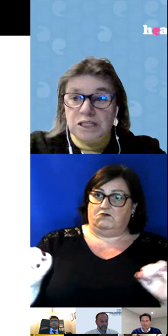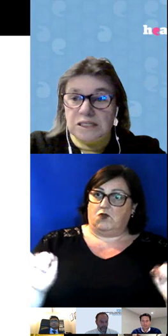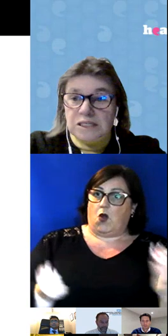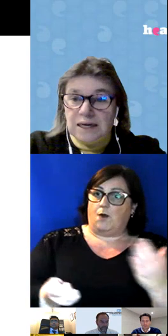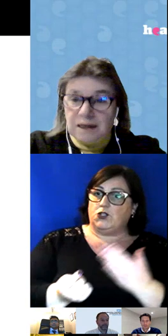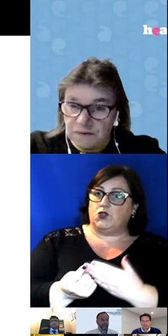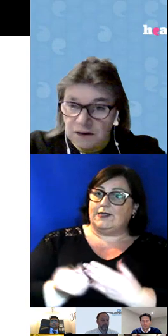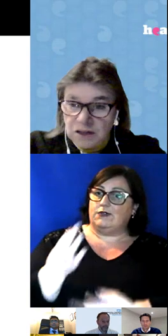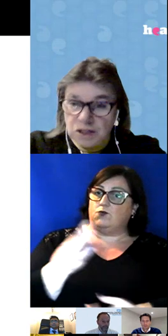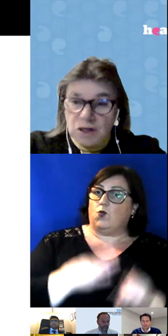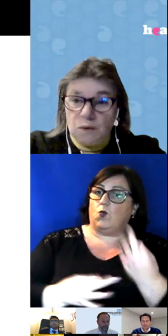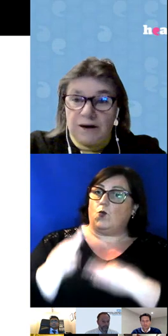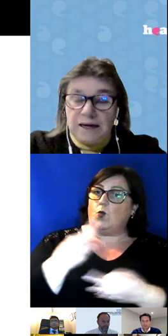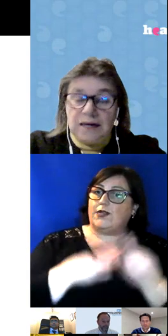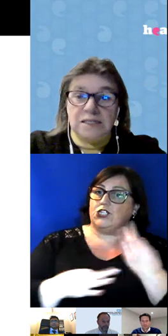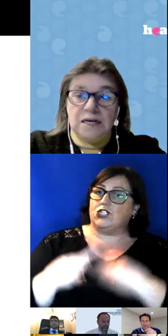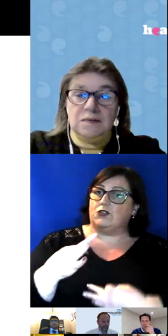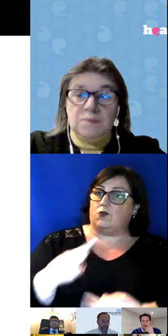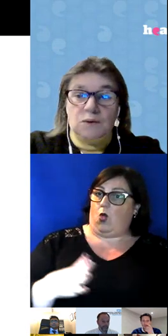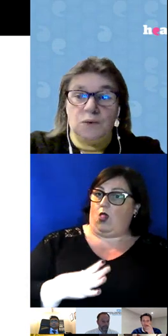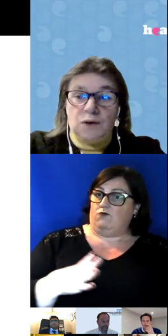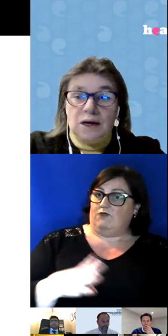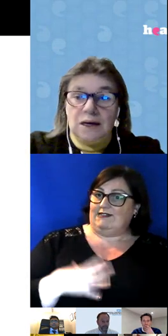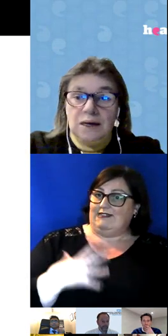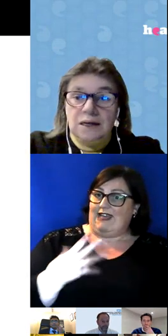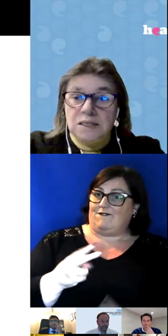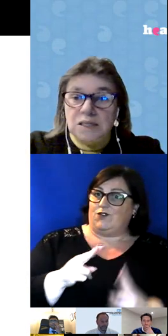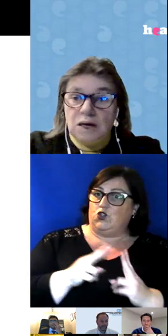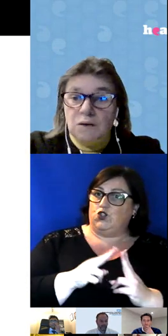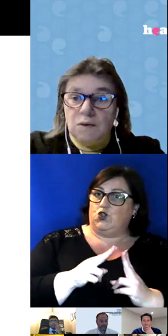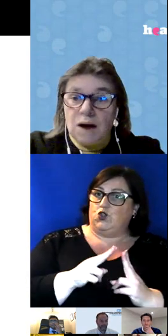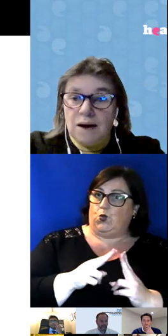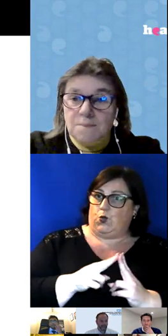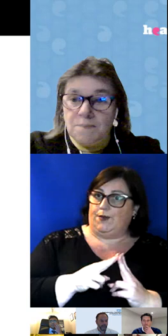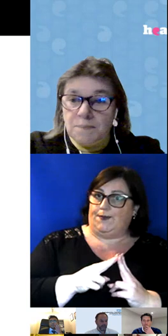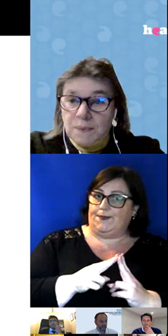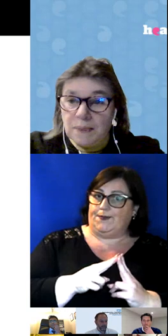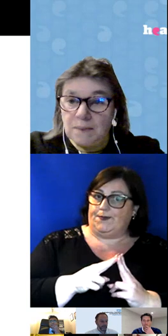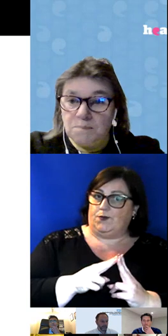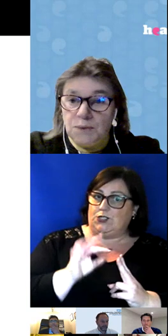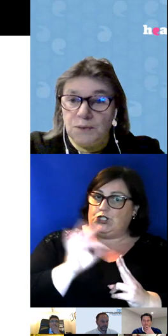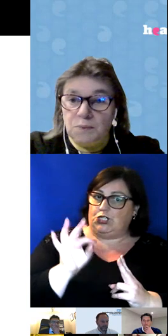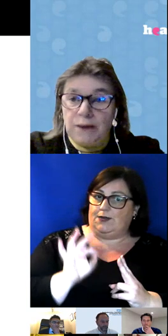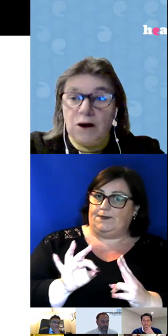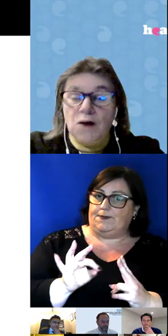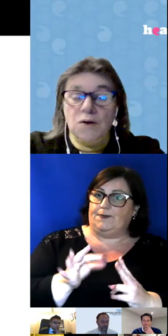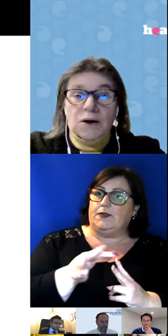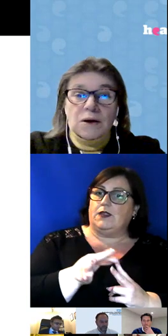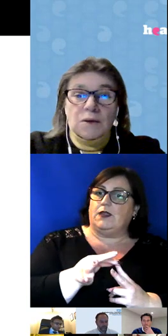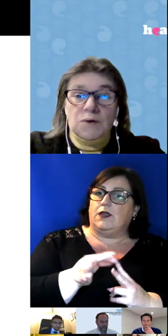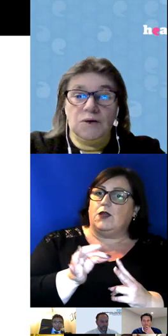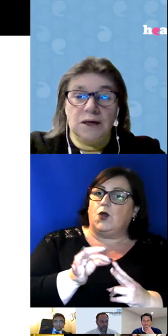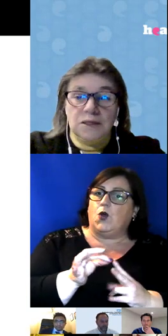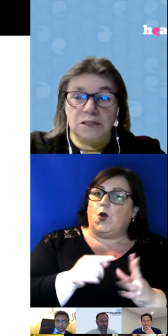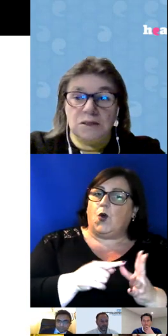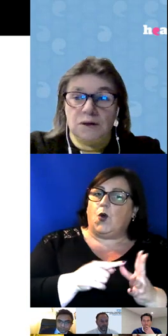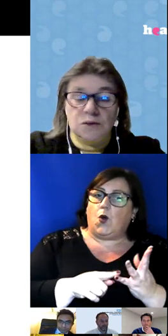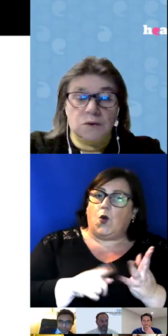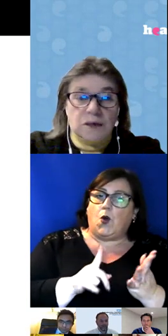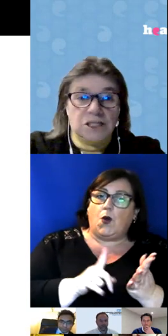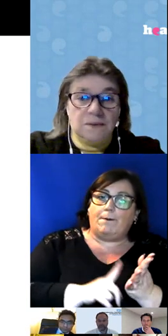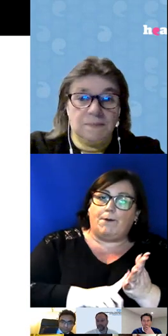ask questions. And I have two already, and I'll take them in order. So Paul Barrow, would you like